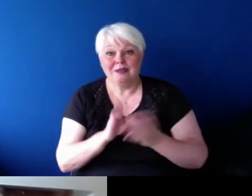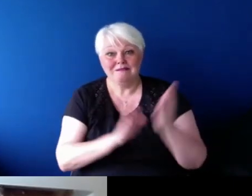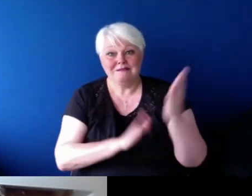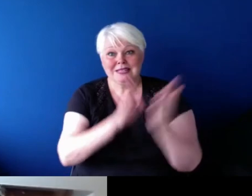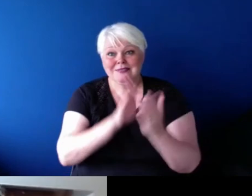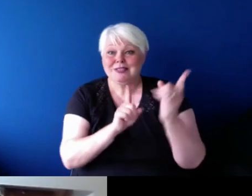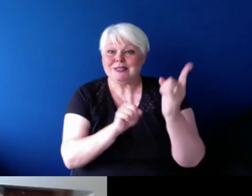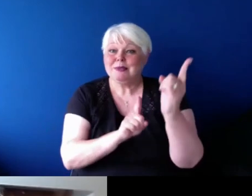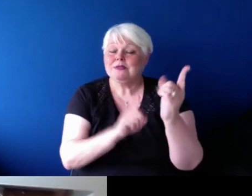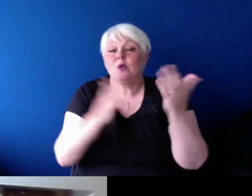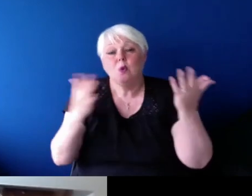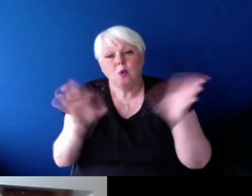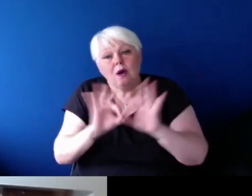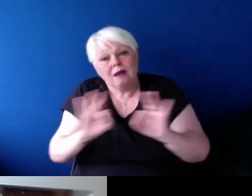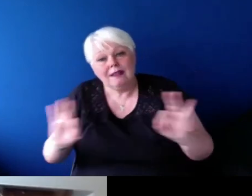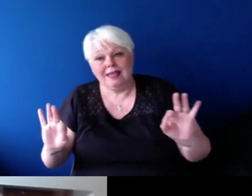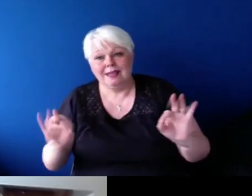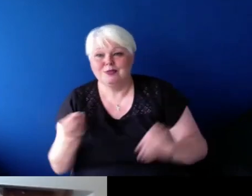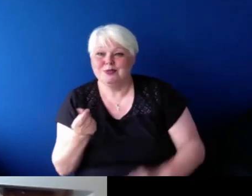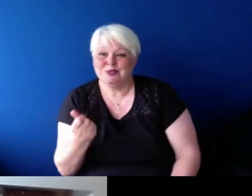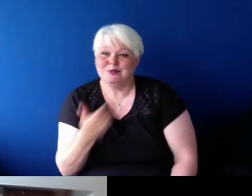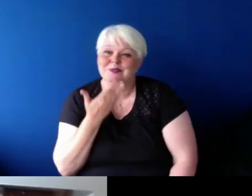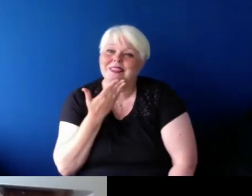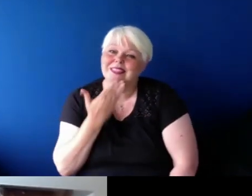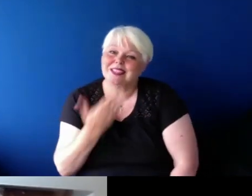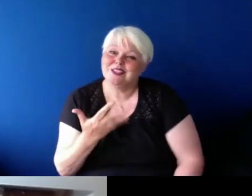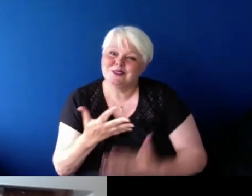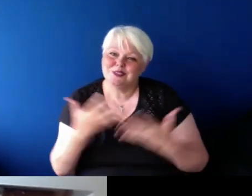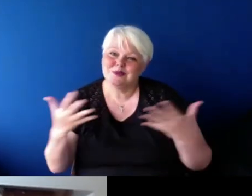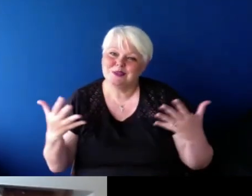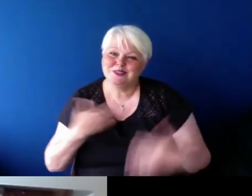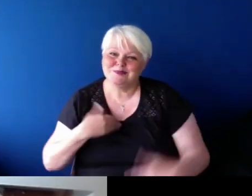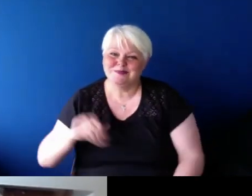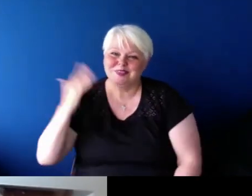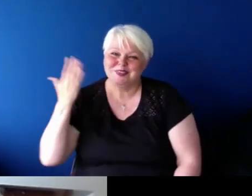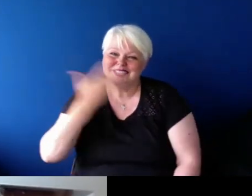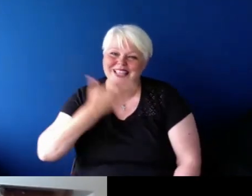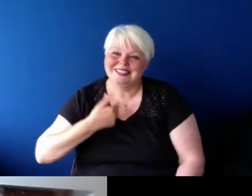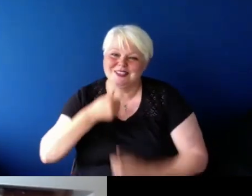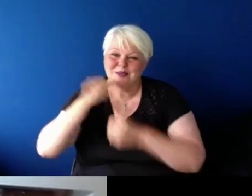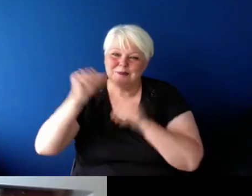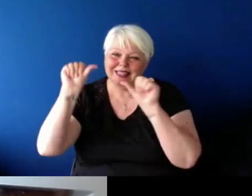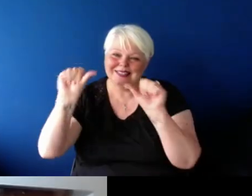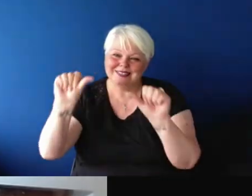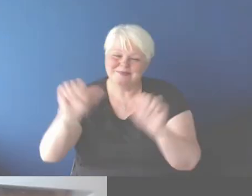online again soon. Thank you very much indeed. Good night, everyone, and God bless.